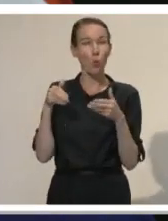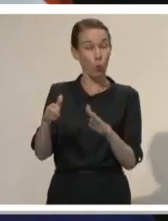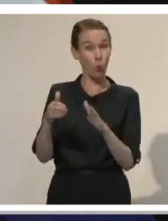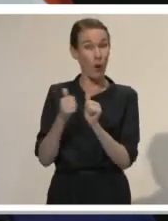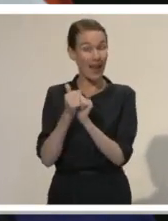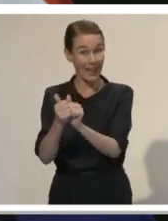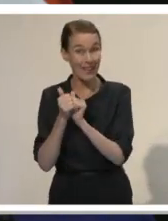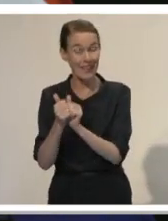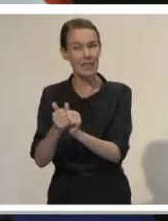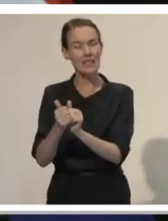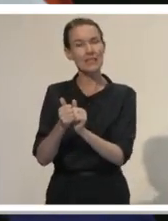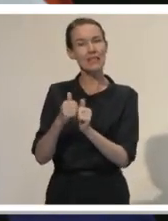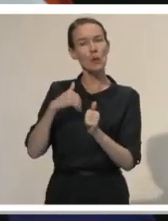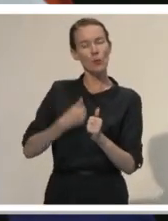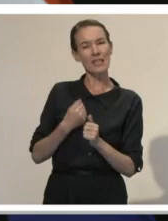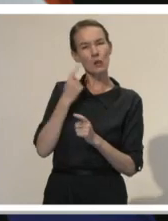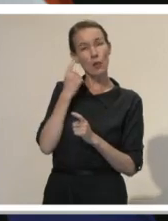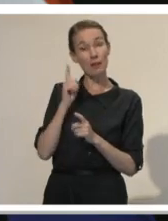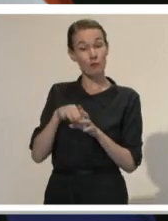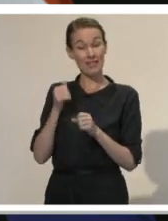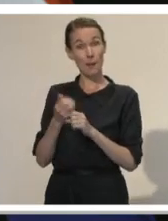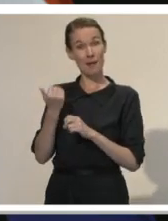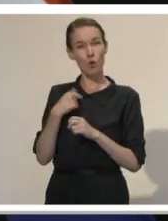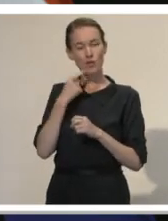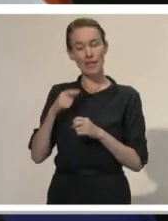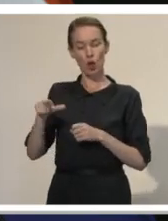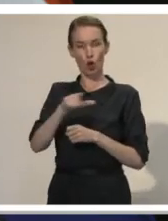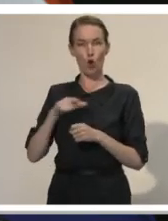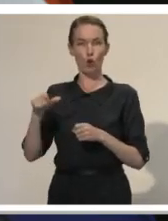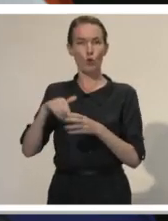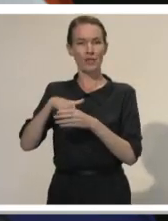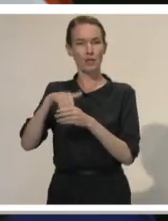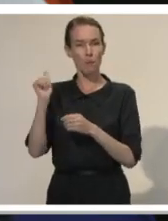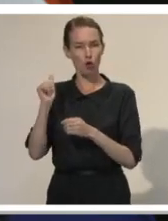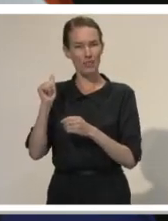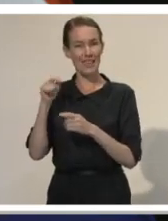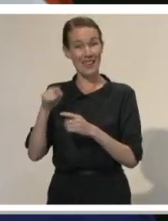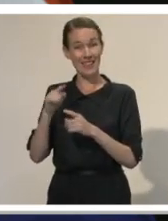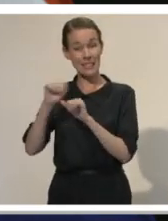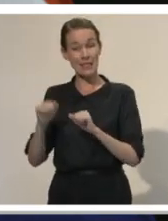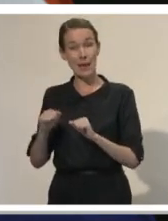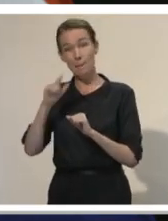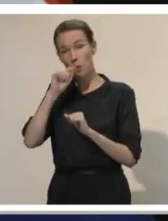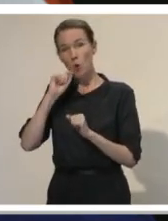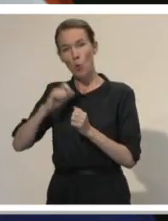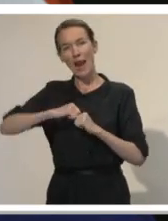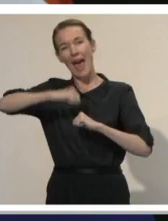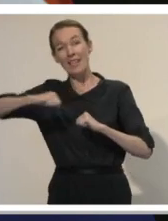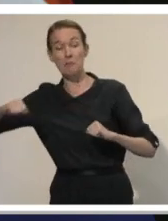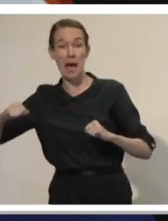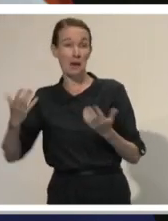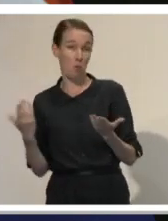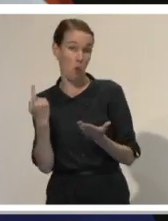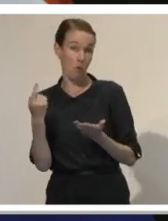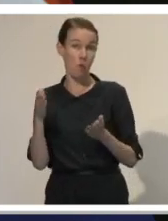if we look at upgrading that local democracy reporting scheme, being serious about it. Minister, what's been the cost of the new